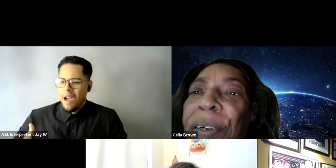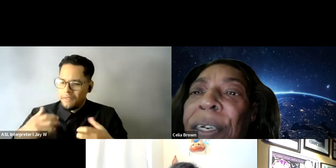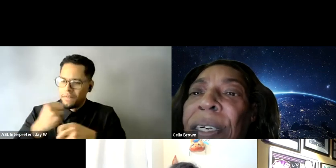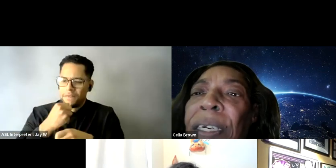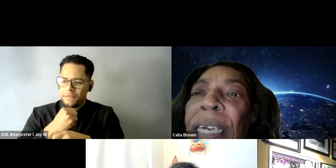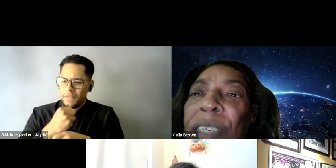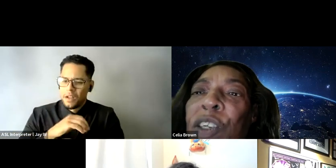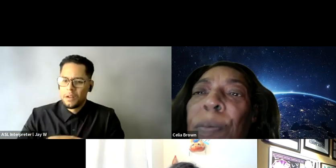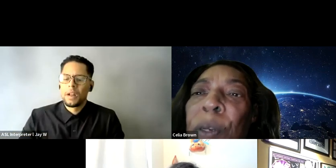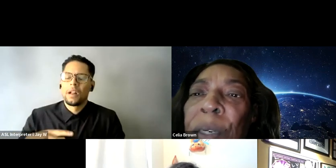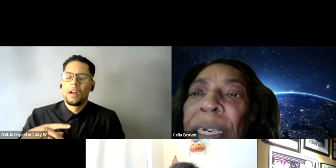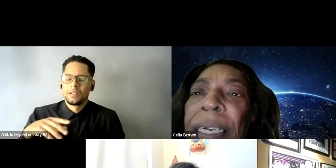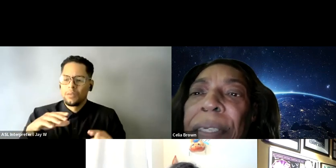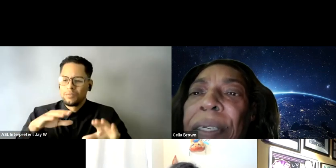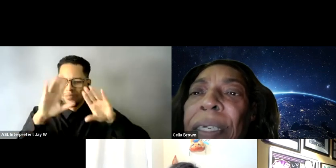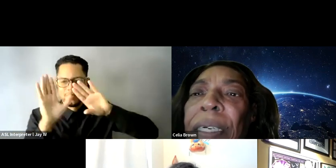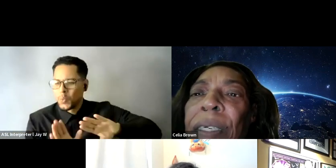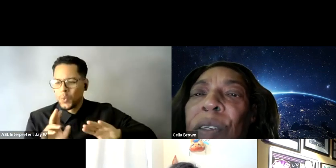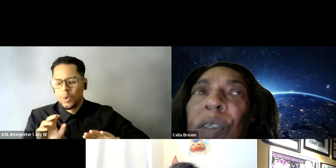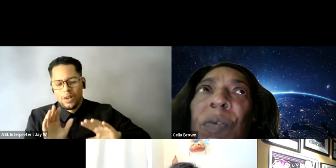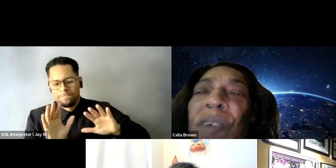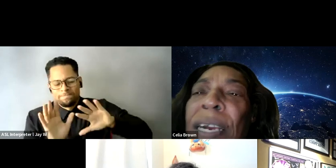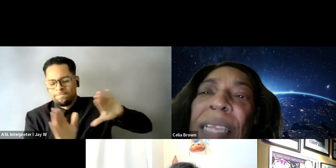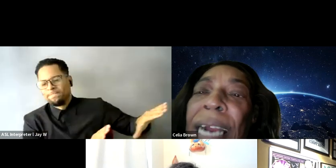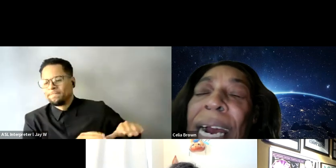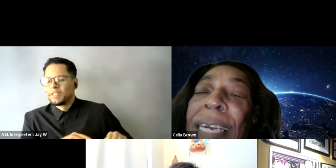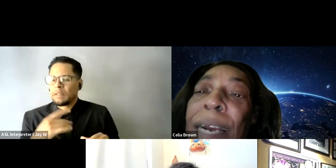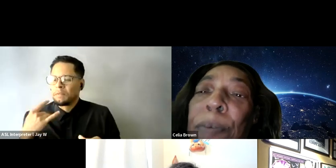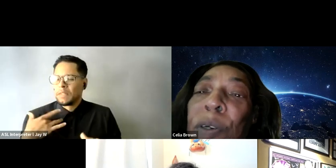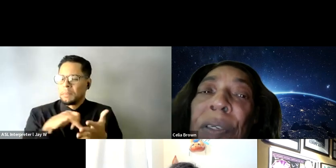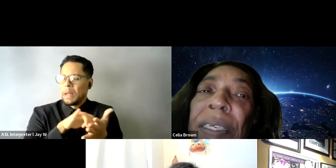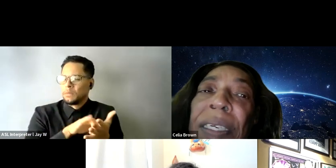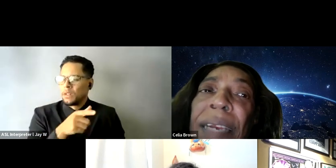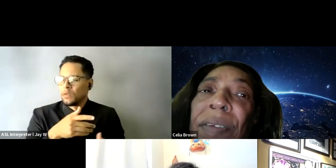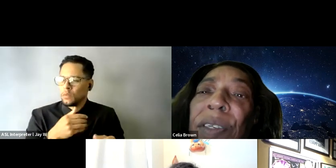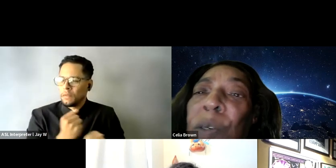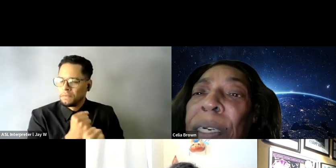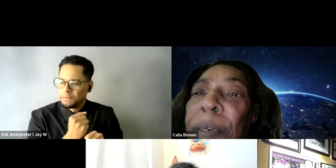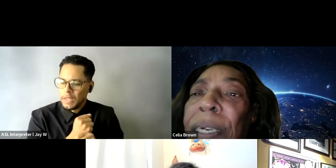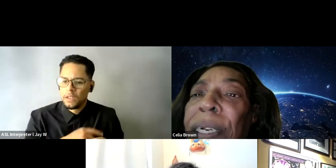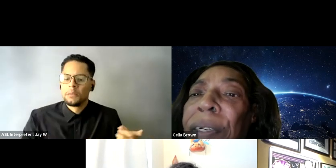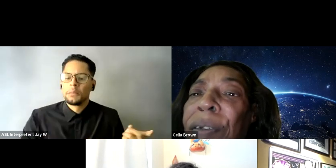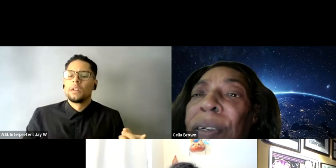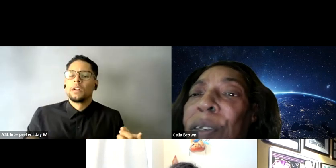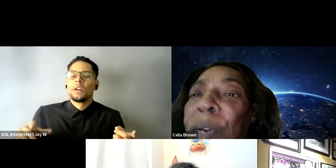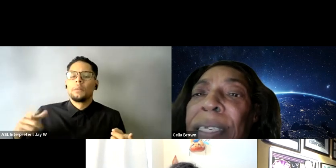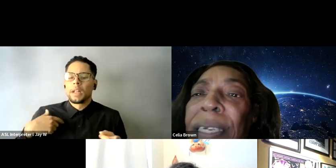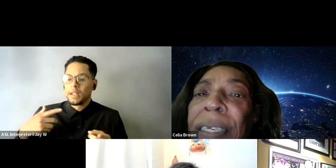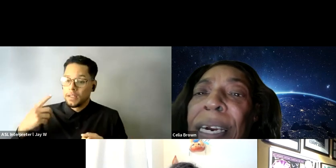together as community to fight that. I personally can't do it anymore.